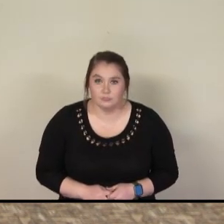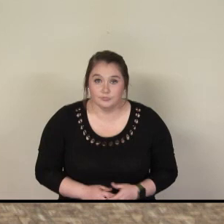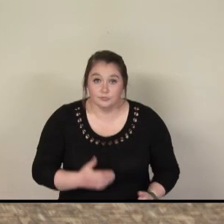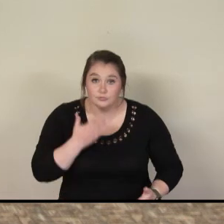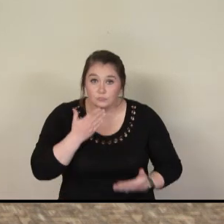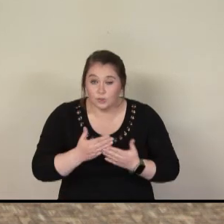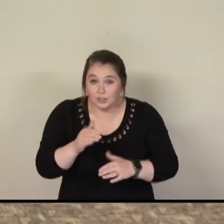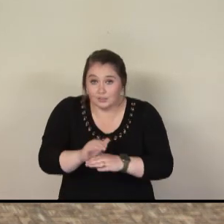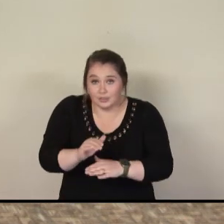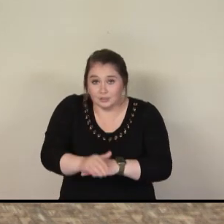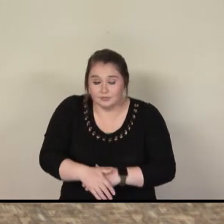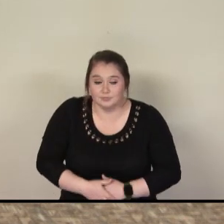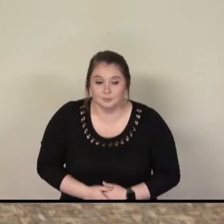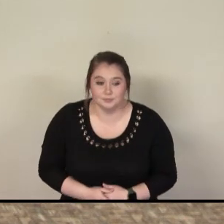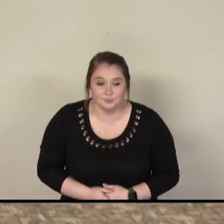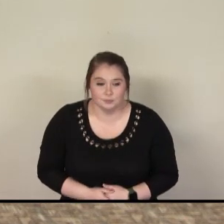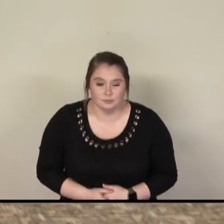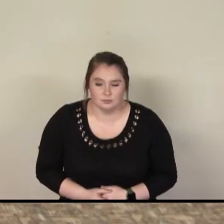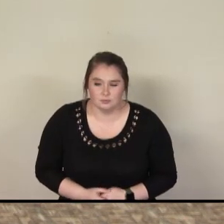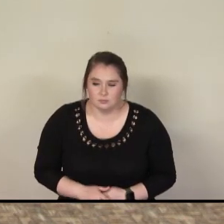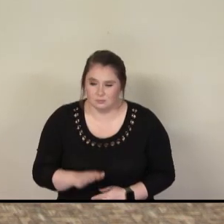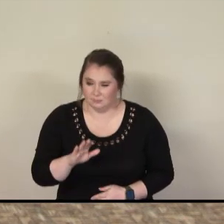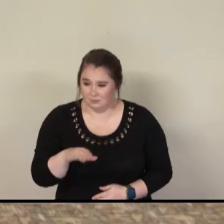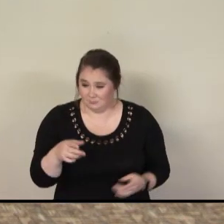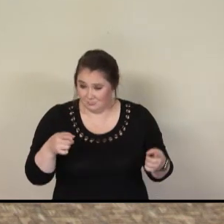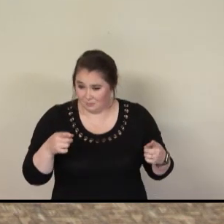Good evening. I was looking at